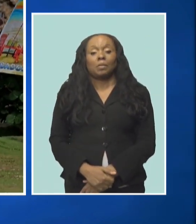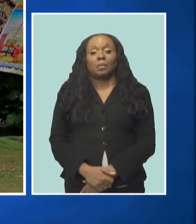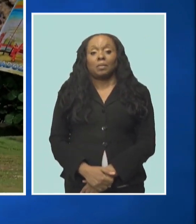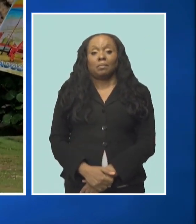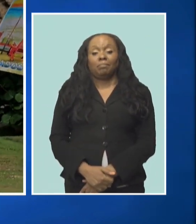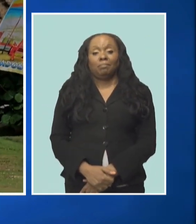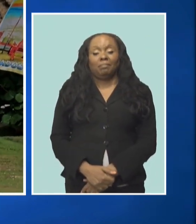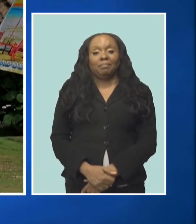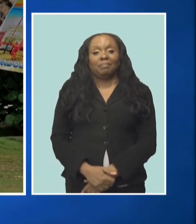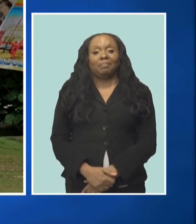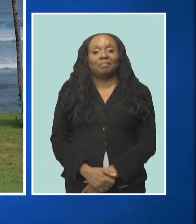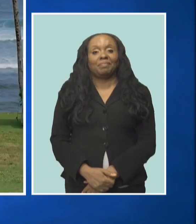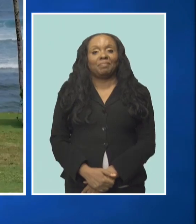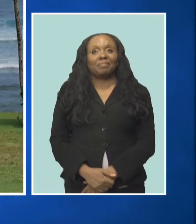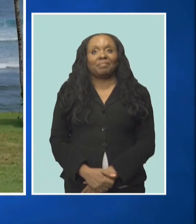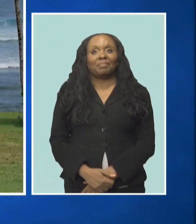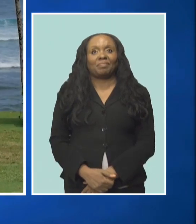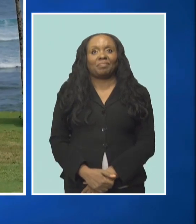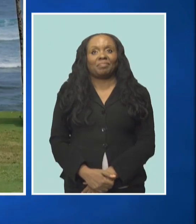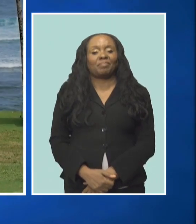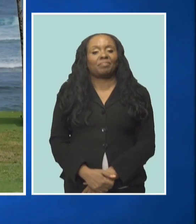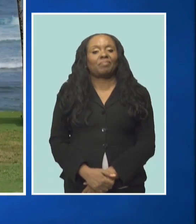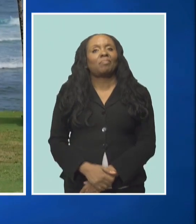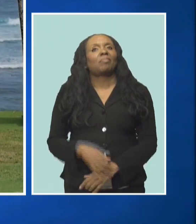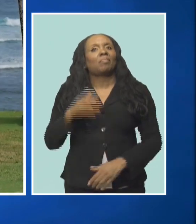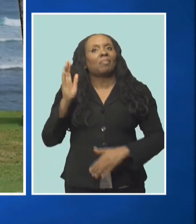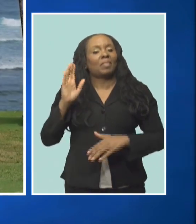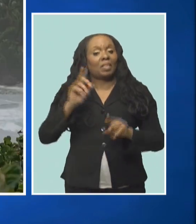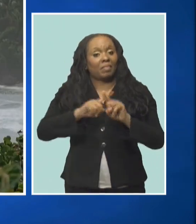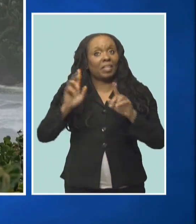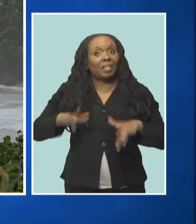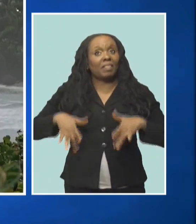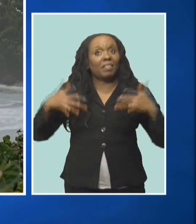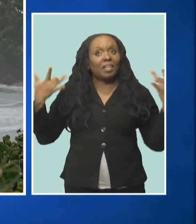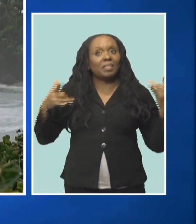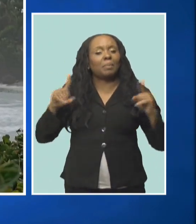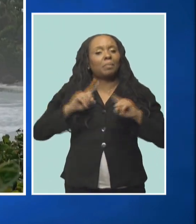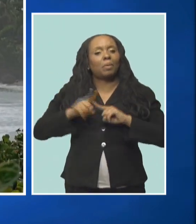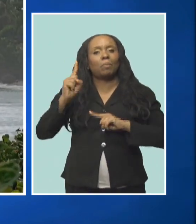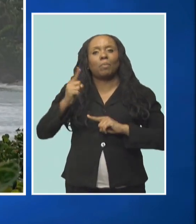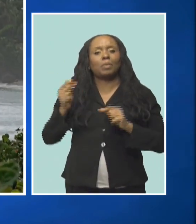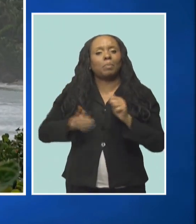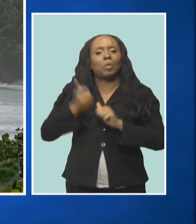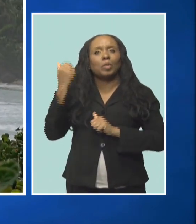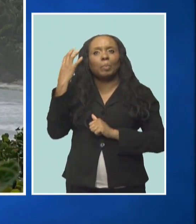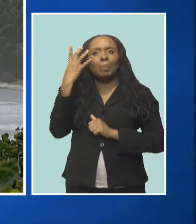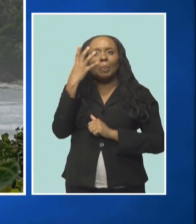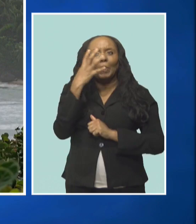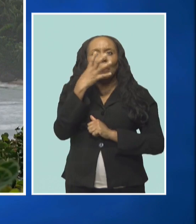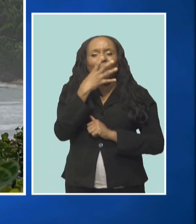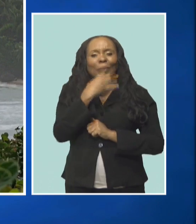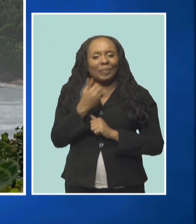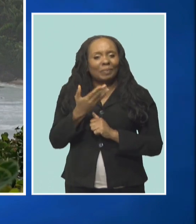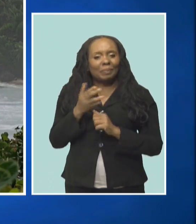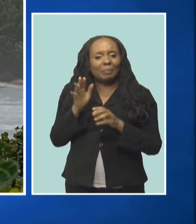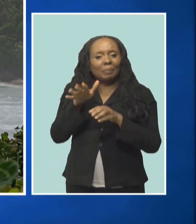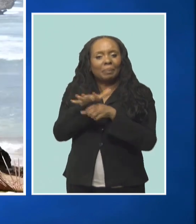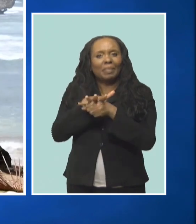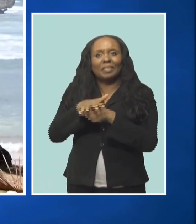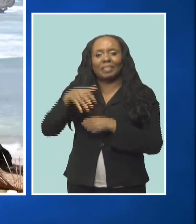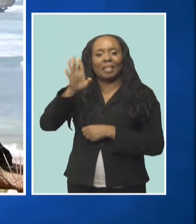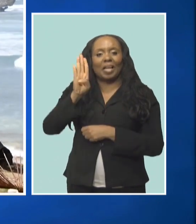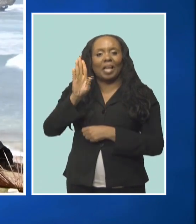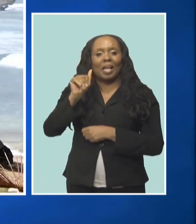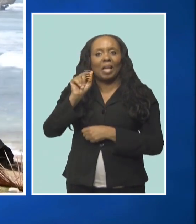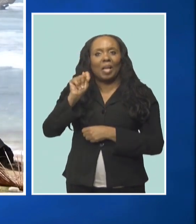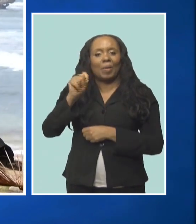as Regathering in St. Joseph won't be complete before the headliner at one of the most beautiful locations on the island, Bathsheba. We're